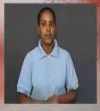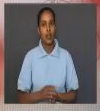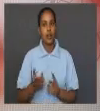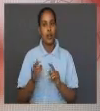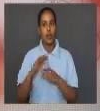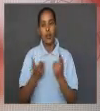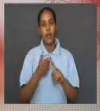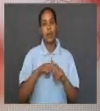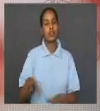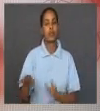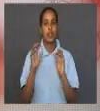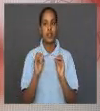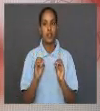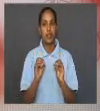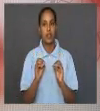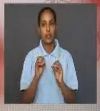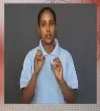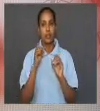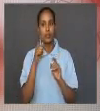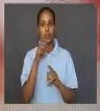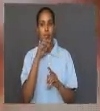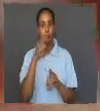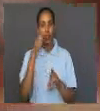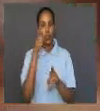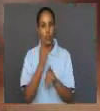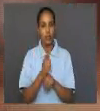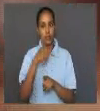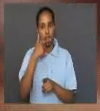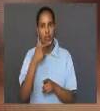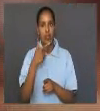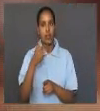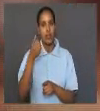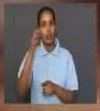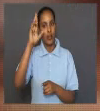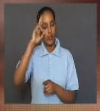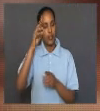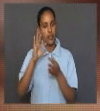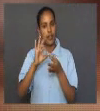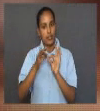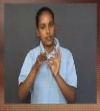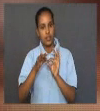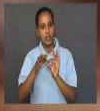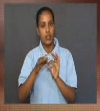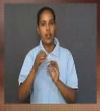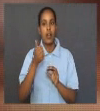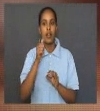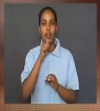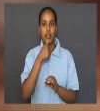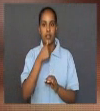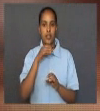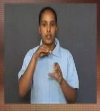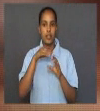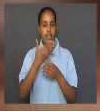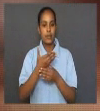Welcome back, students. You were correct to say that the Arrhenius definition of an acid